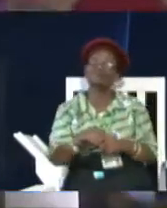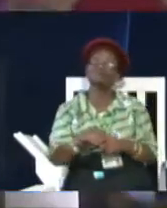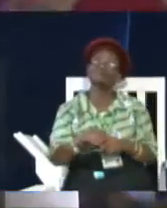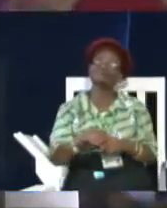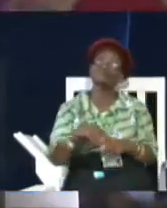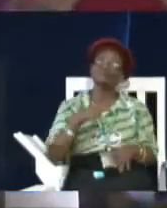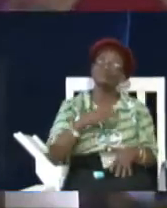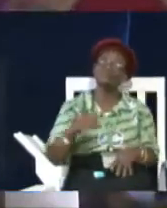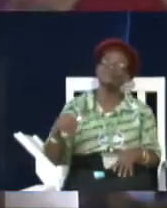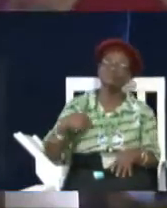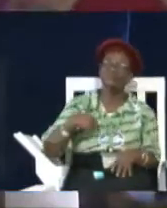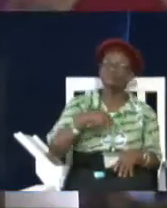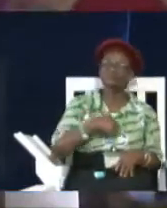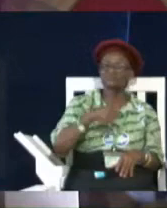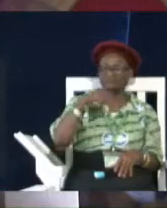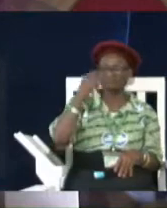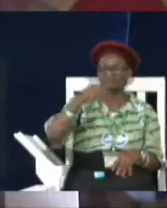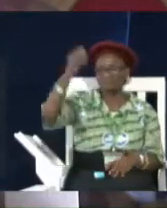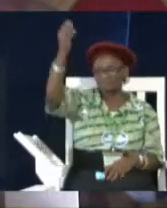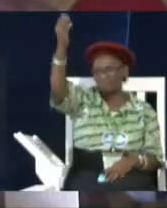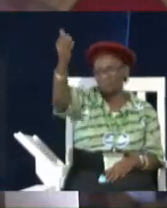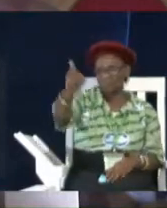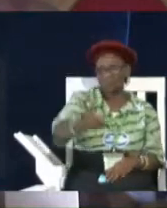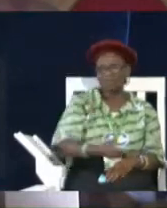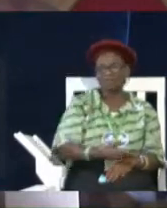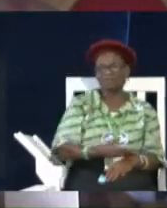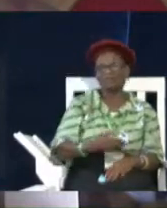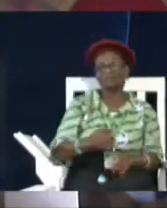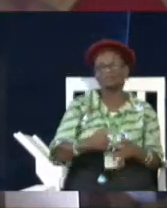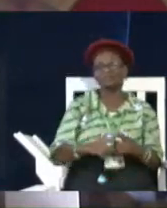And we are saying welcome to Vine Song.